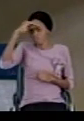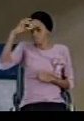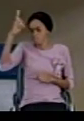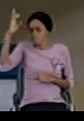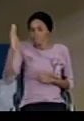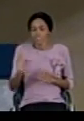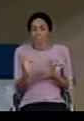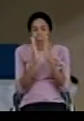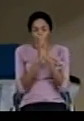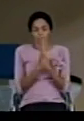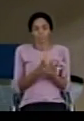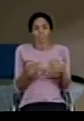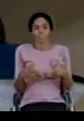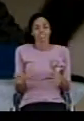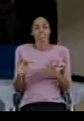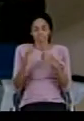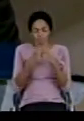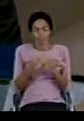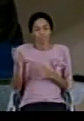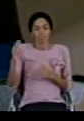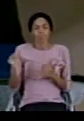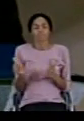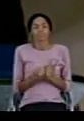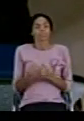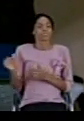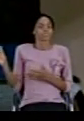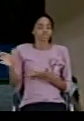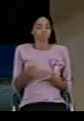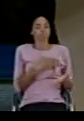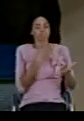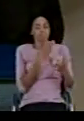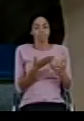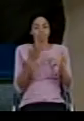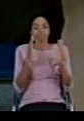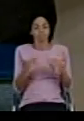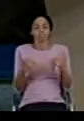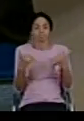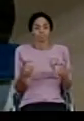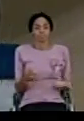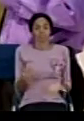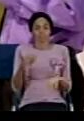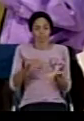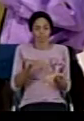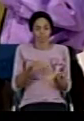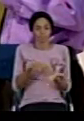God with the orchestra right now as we rise and worship the